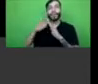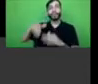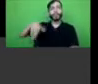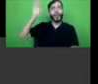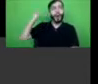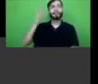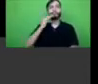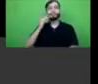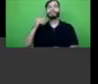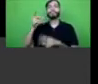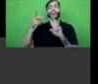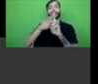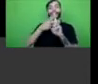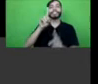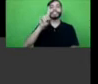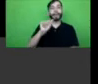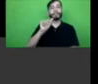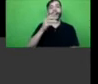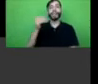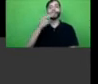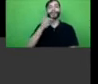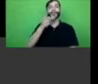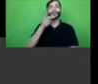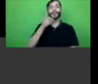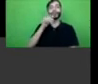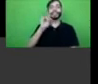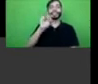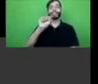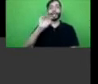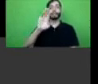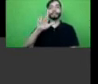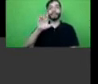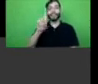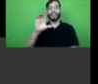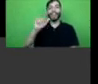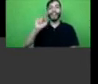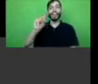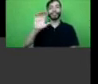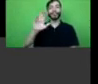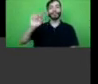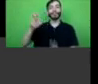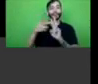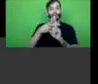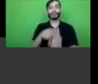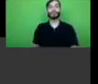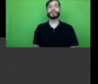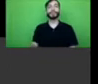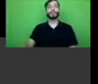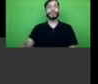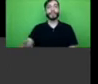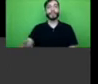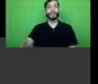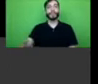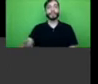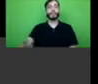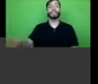Activist Melissa Thompson, who we will hear from later in the summer, is known for creating the